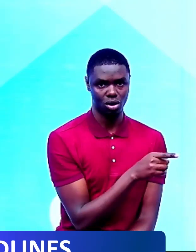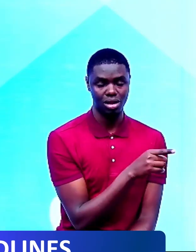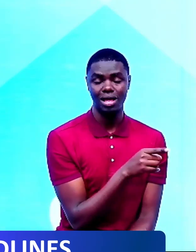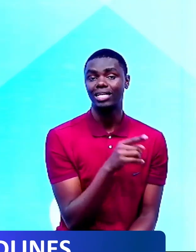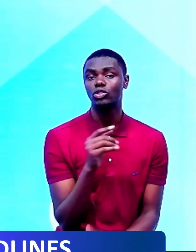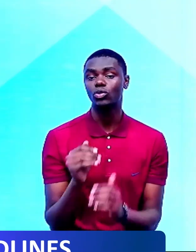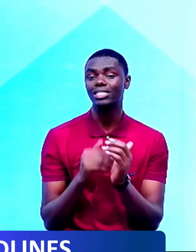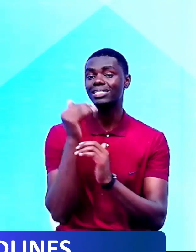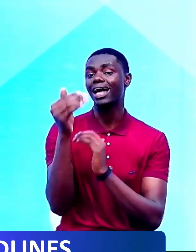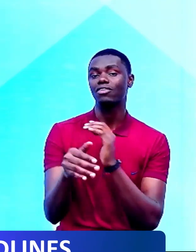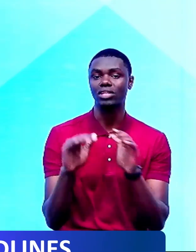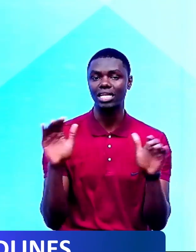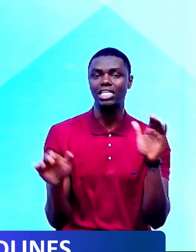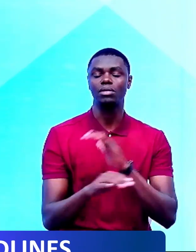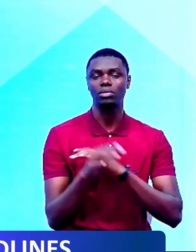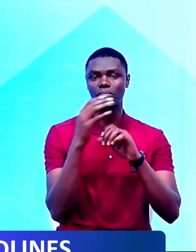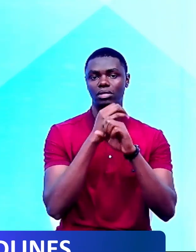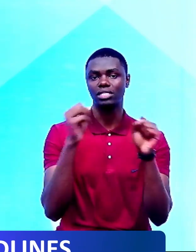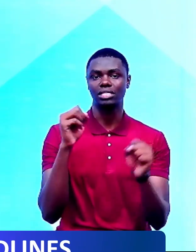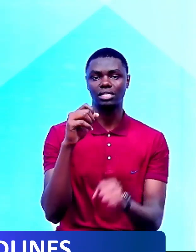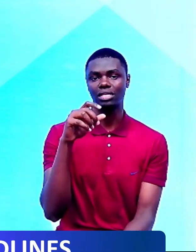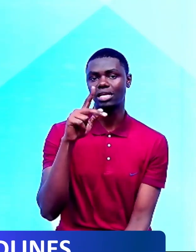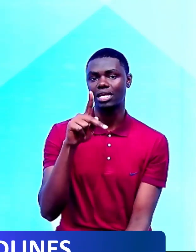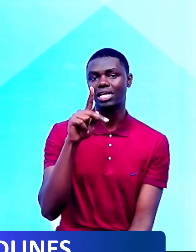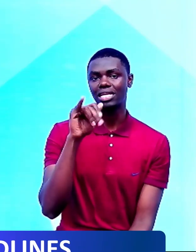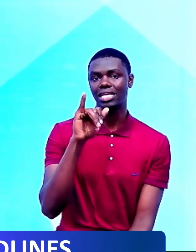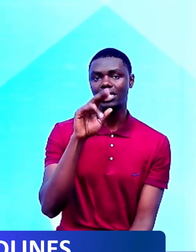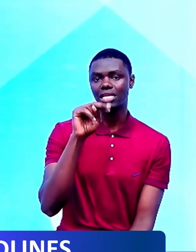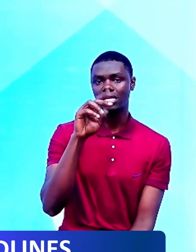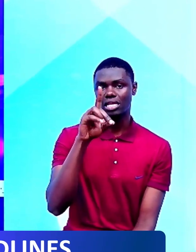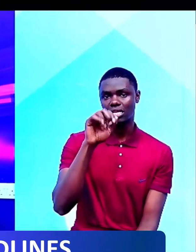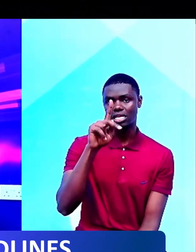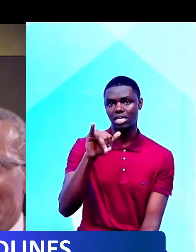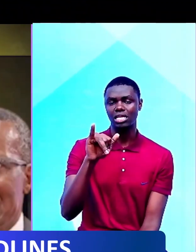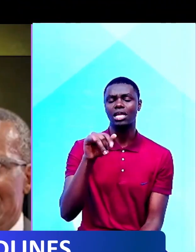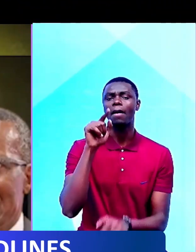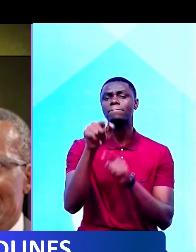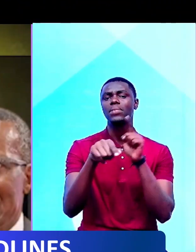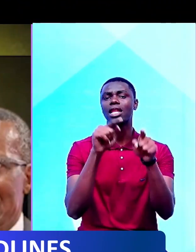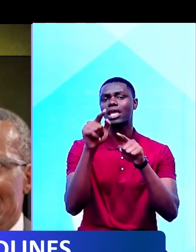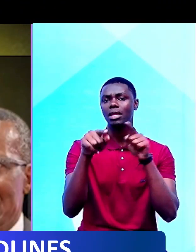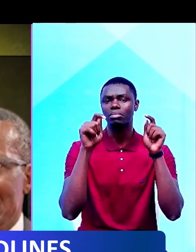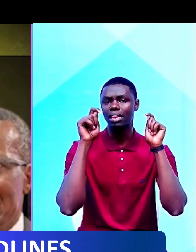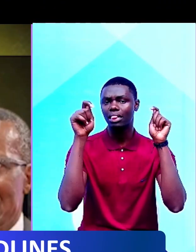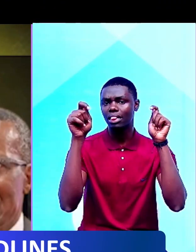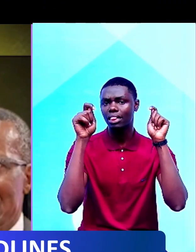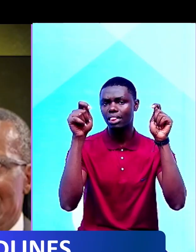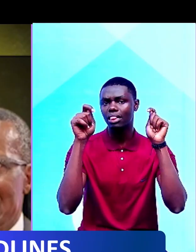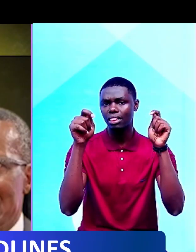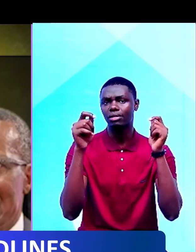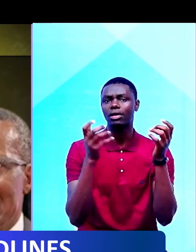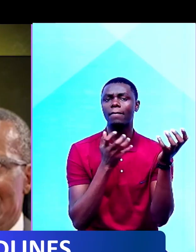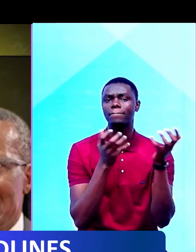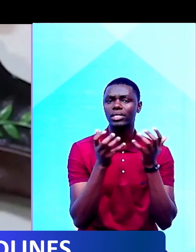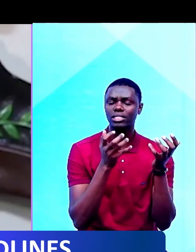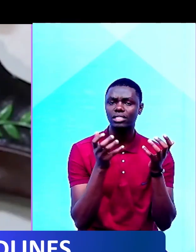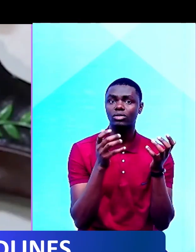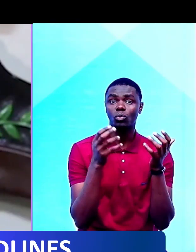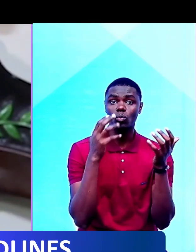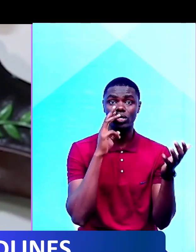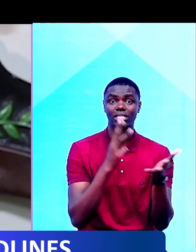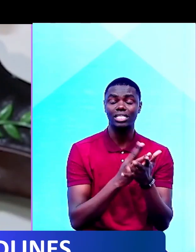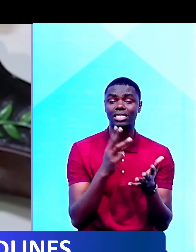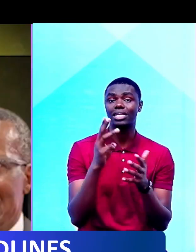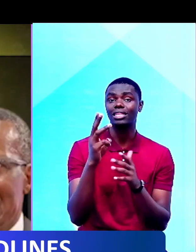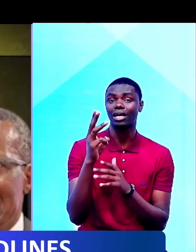comes after Deputy President Professor Kithure Kindiki blamed the chaos spate of demos witnessed in the country It